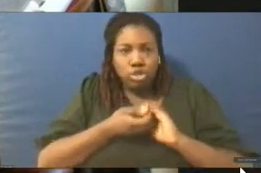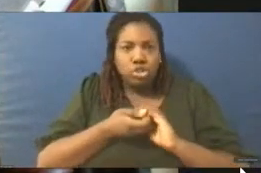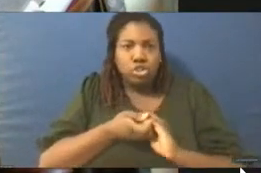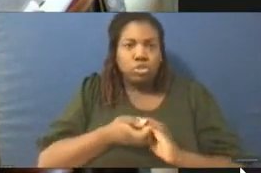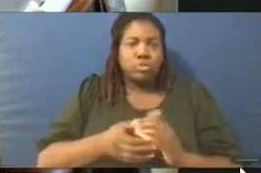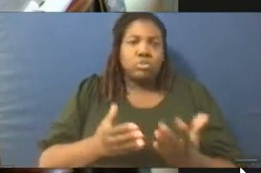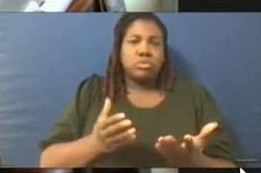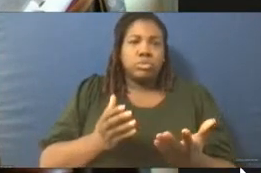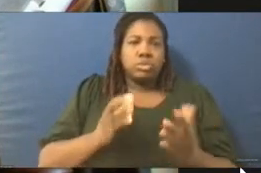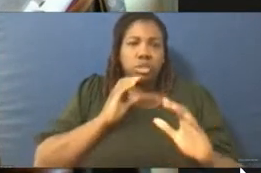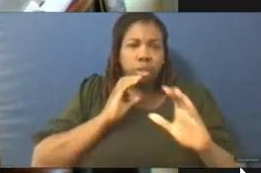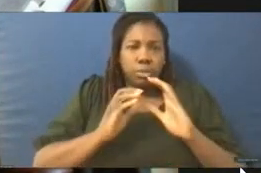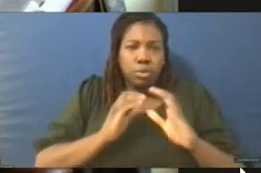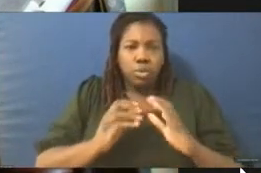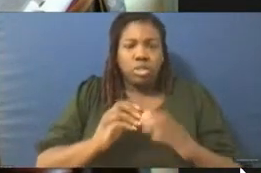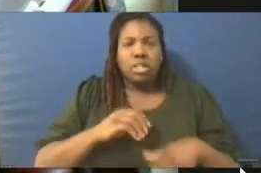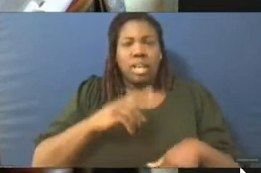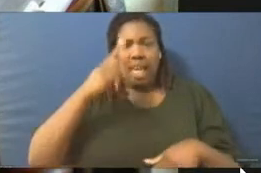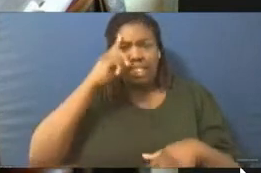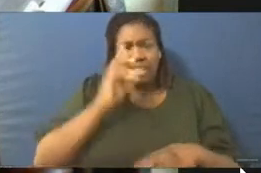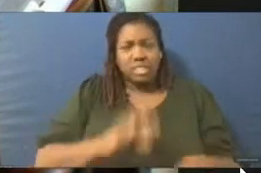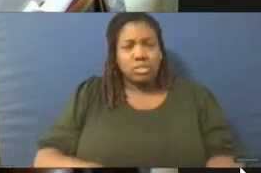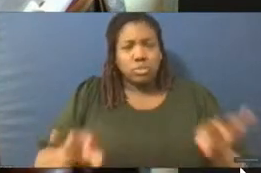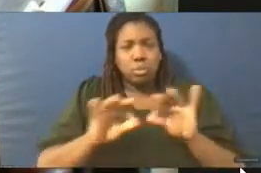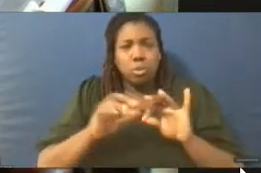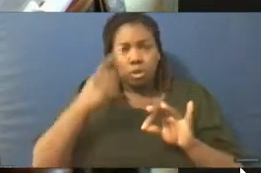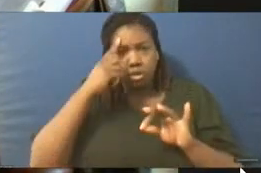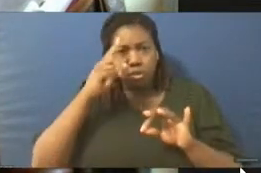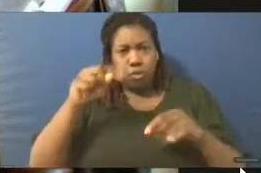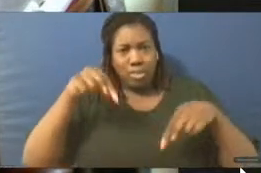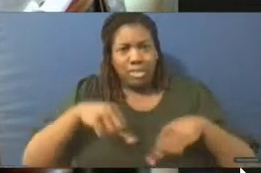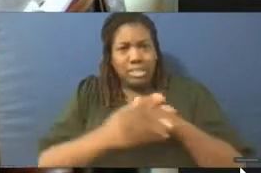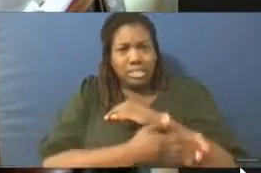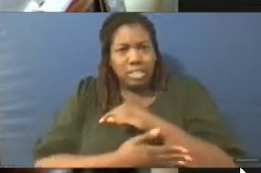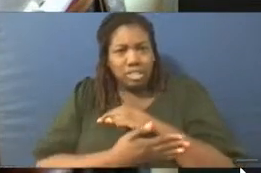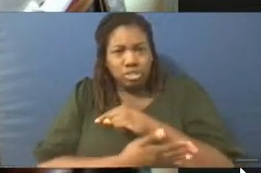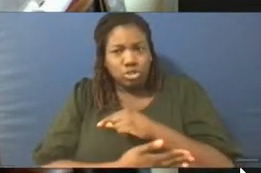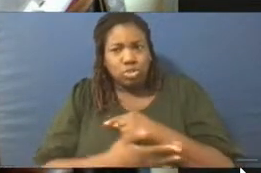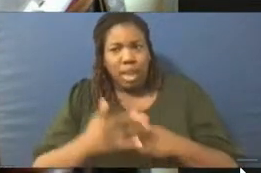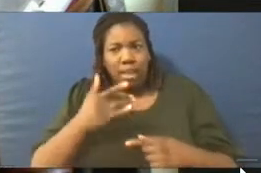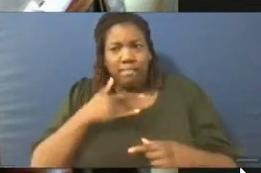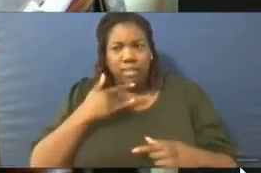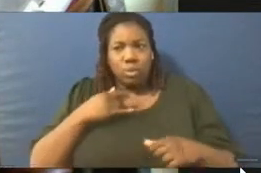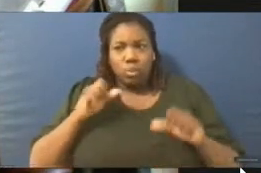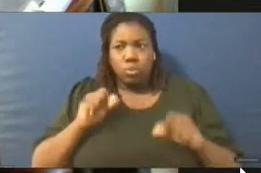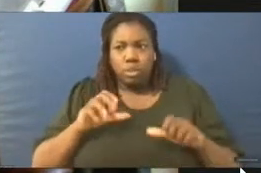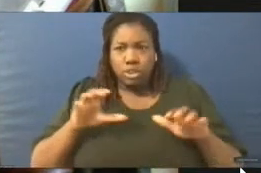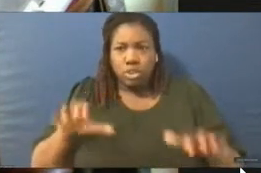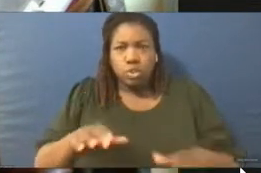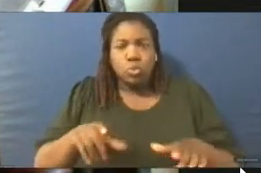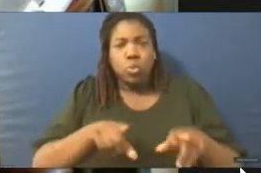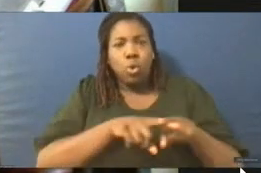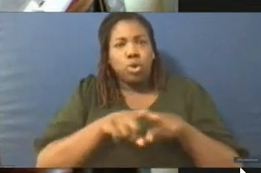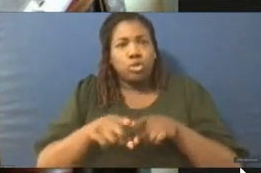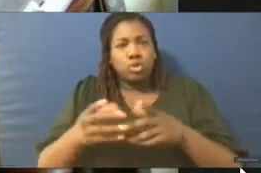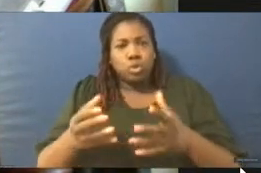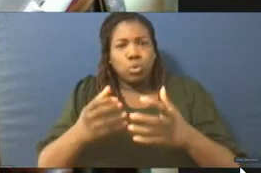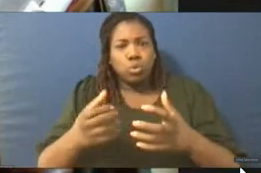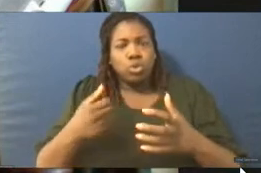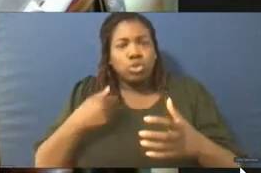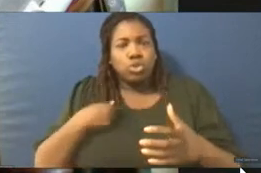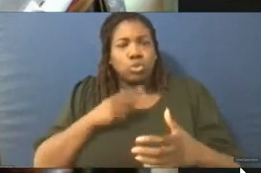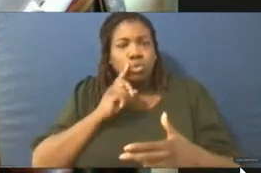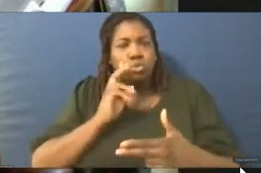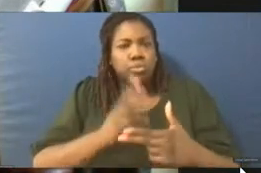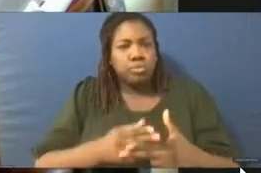collaboration. I think that's really key for the United States, something that we can definitely do. But I also want to expand and ensure that we're including